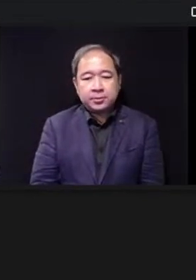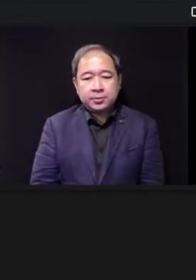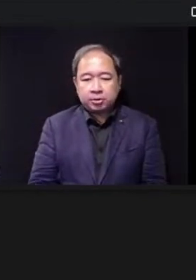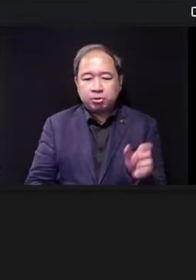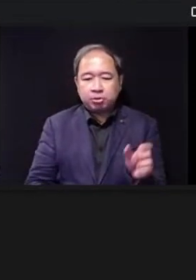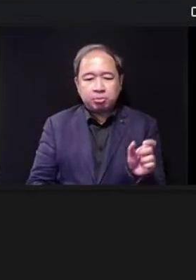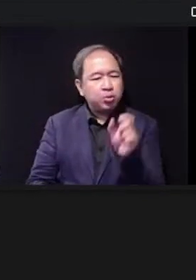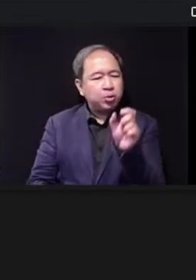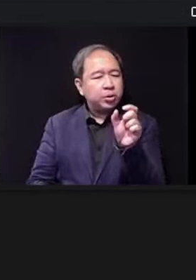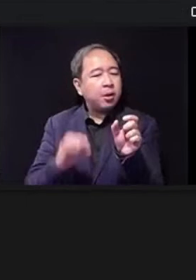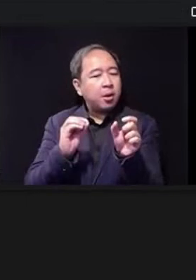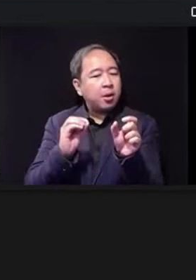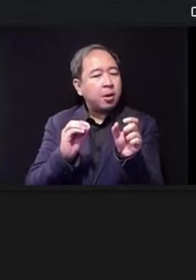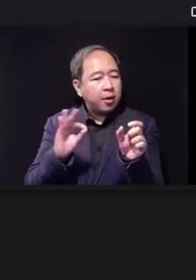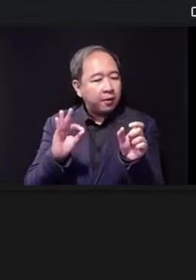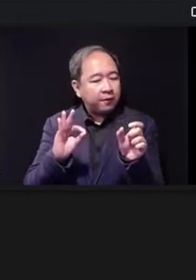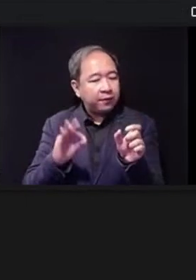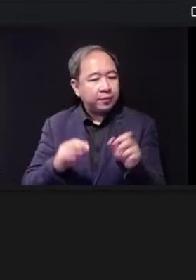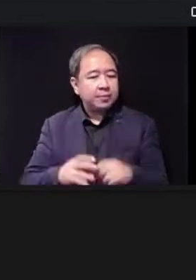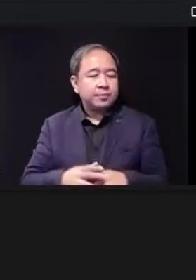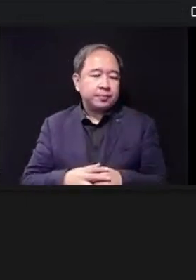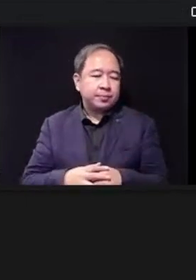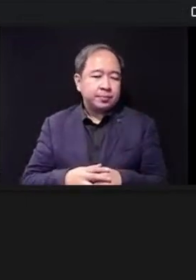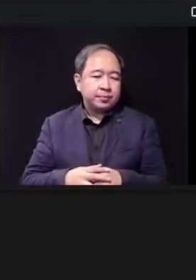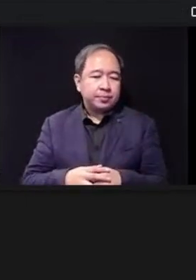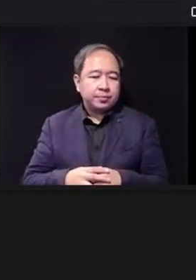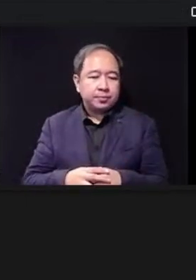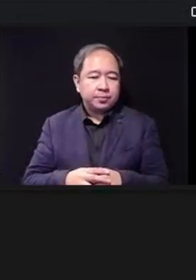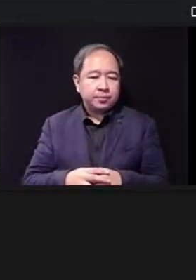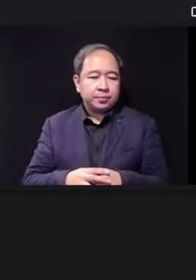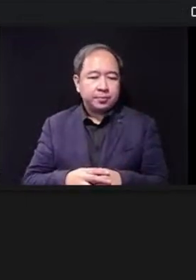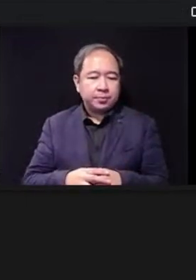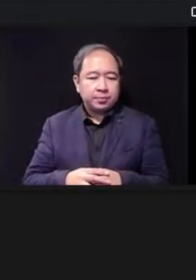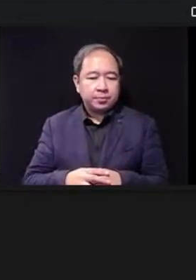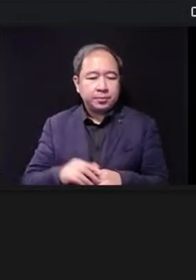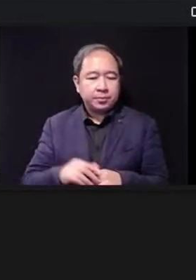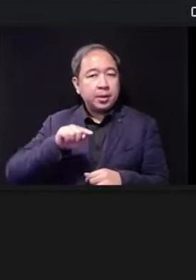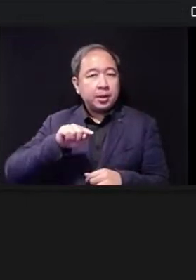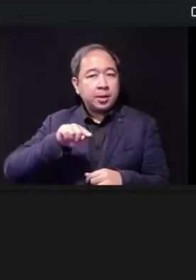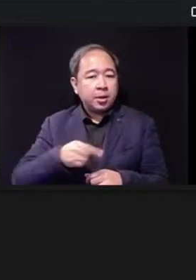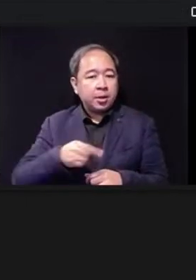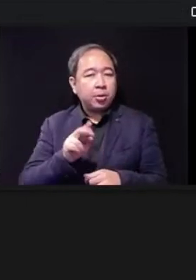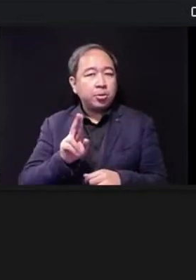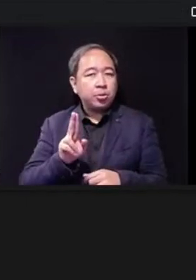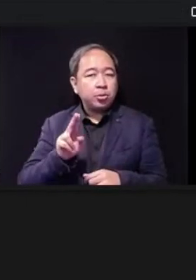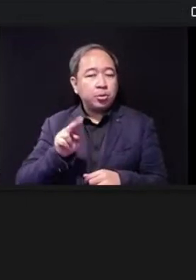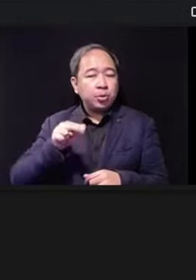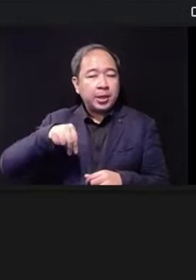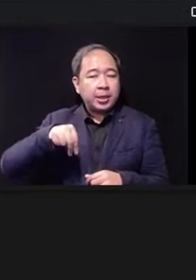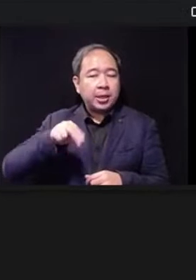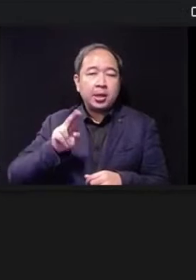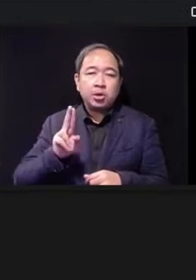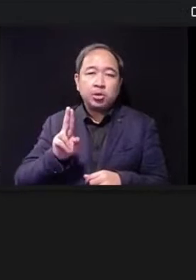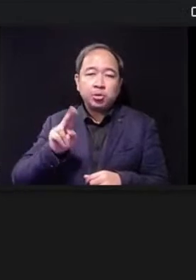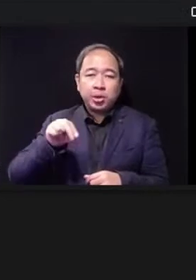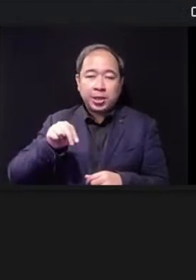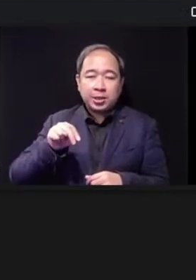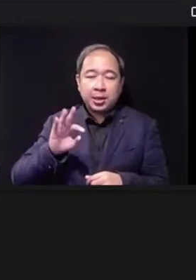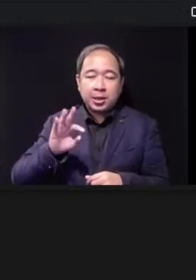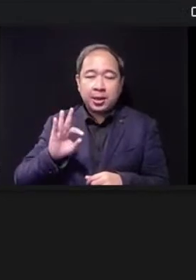Please. And UNFPA country offices of Thailand, Indonesia, and the